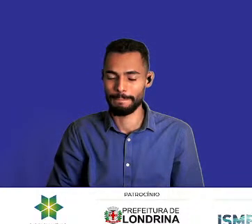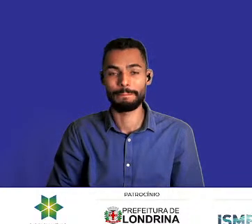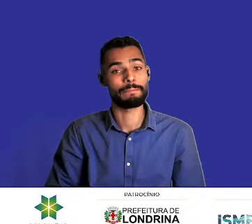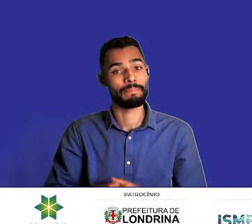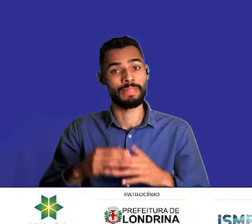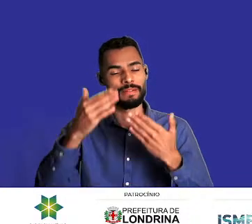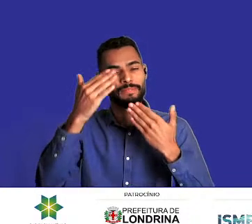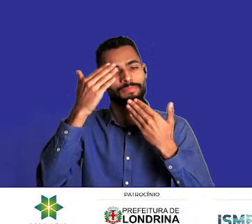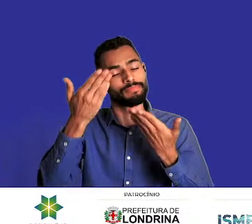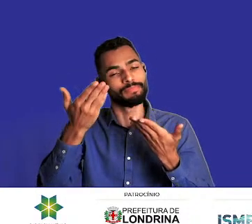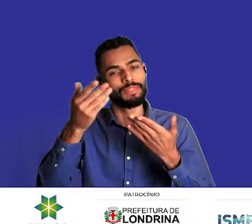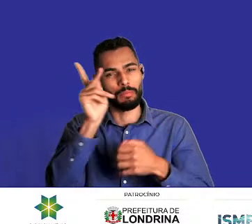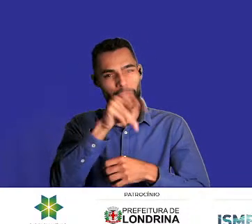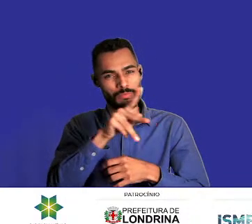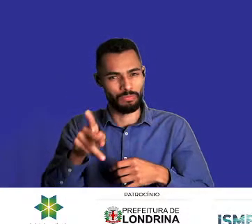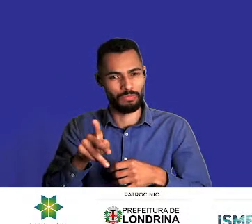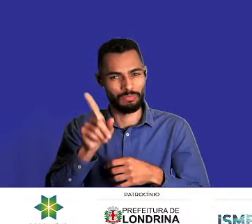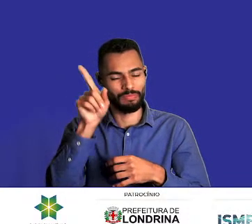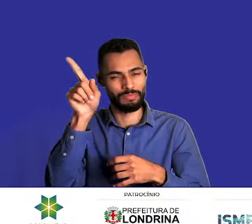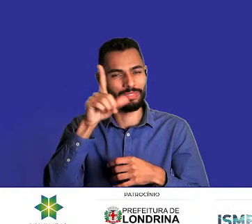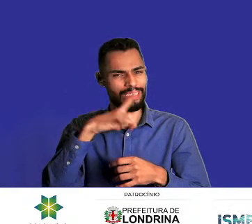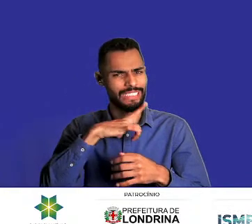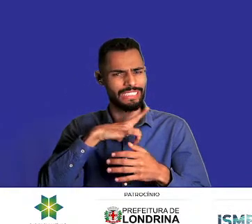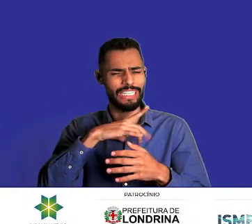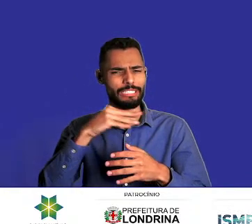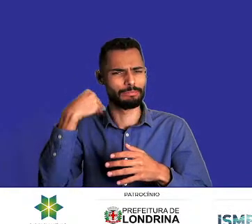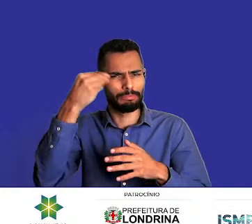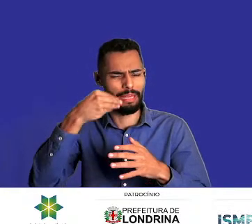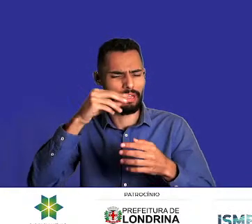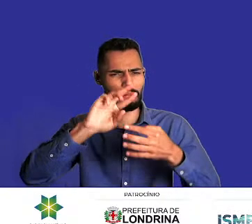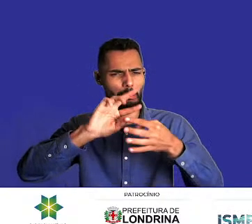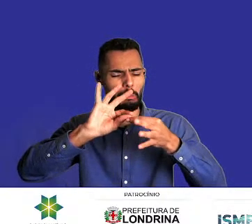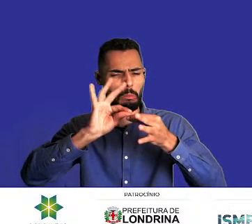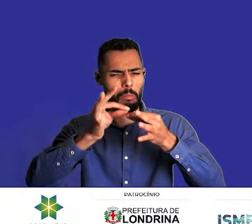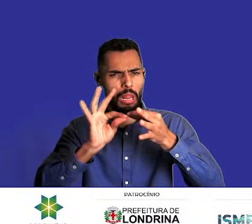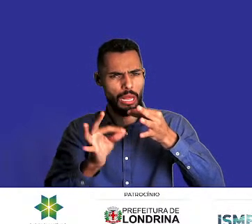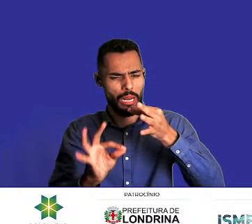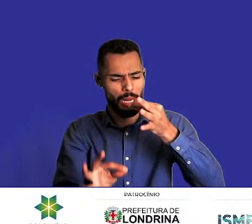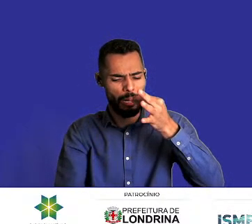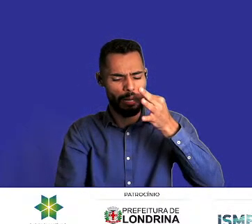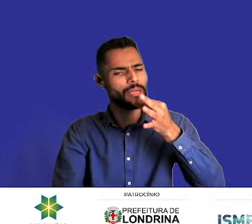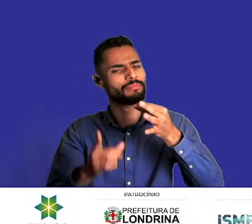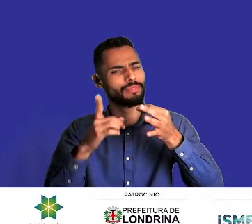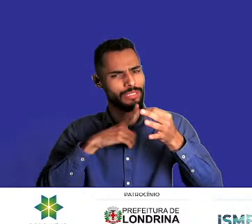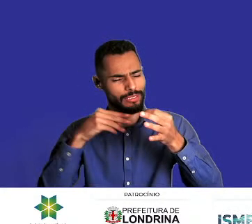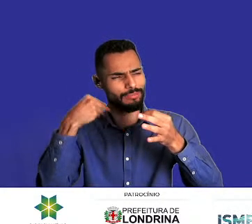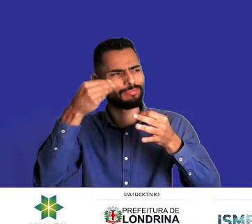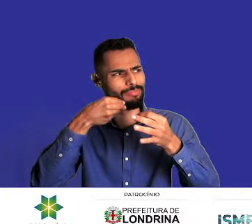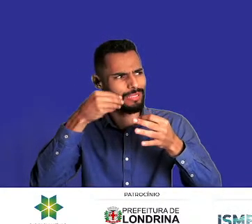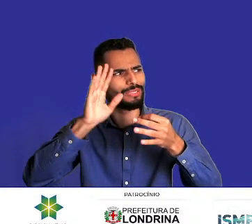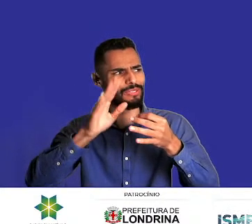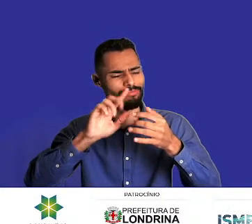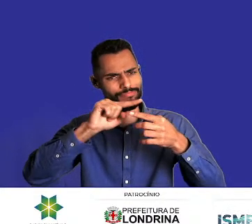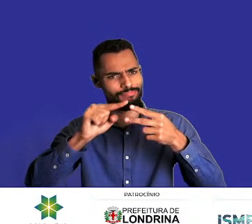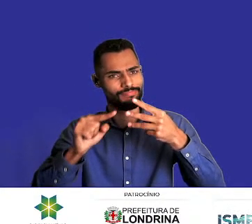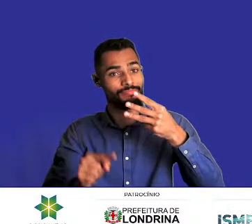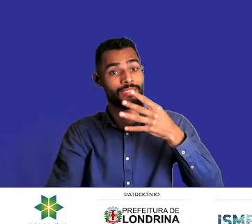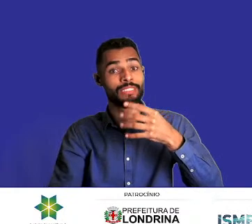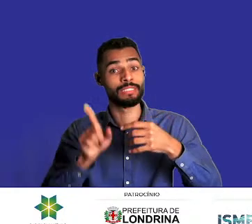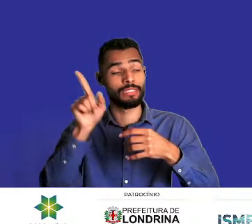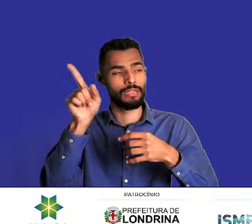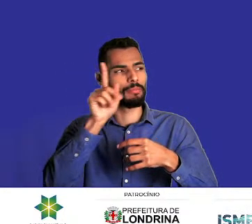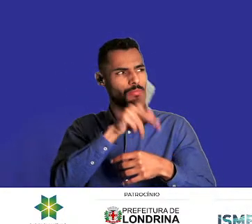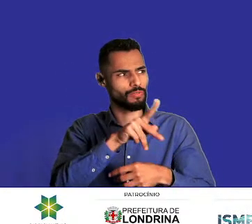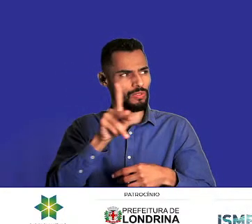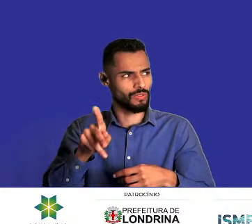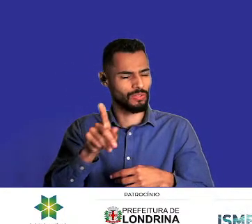most important at this moment. So Professor Acuno is Deputy Vice Chancellor at the